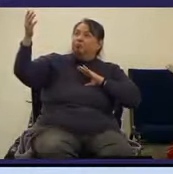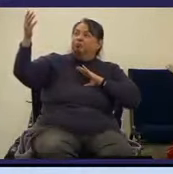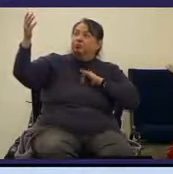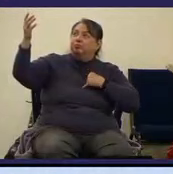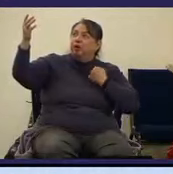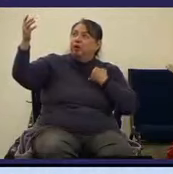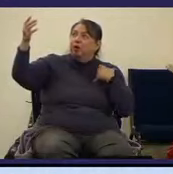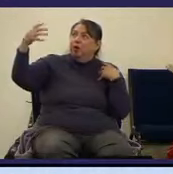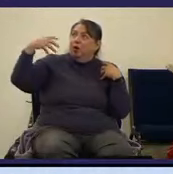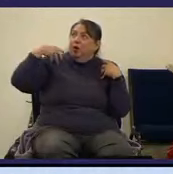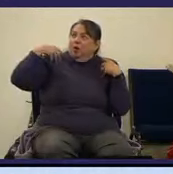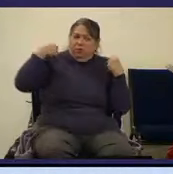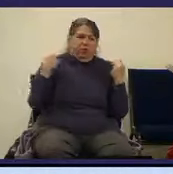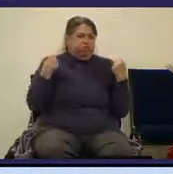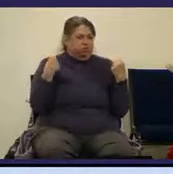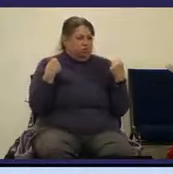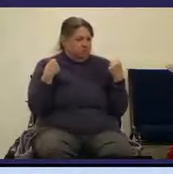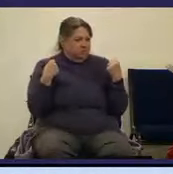Notice thirdly,